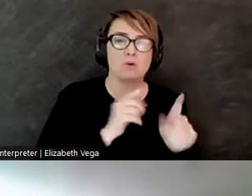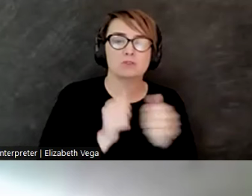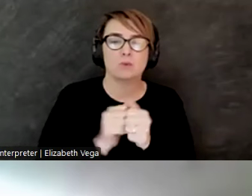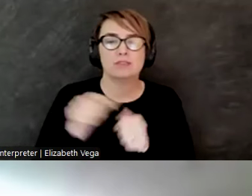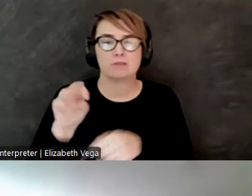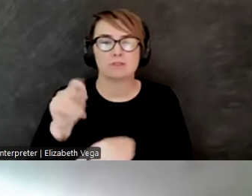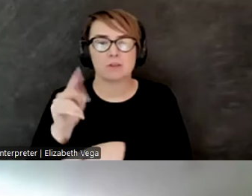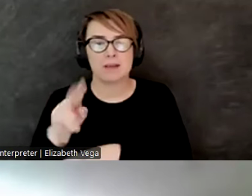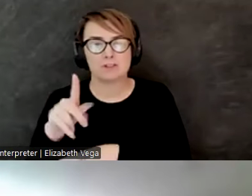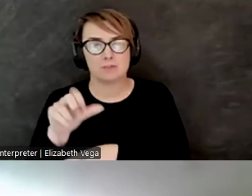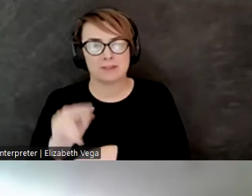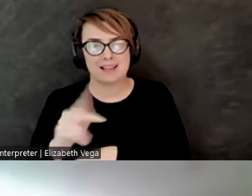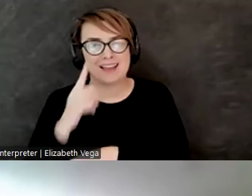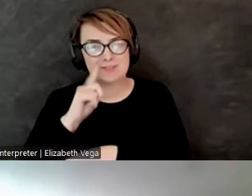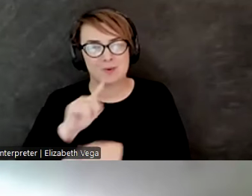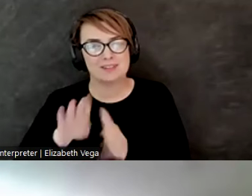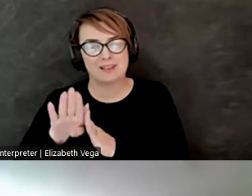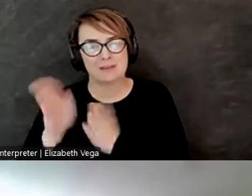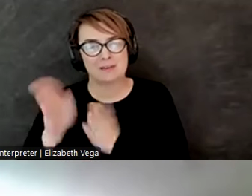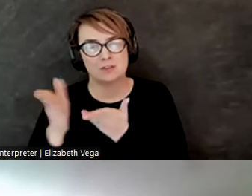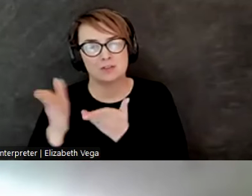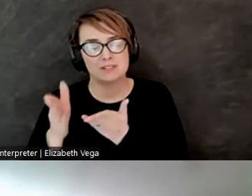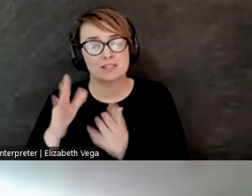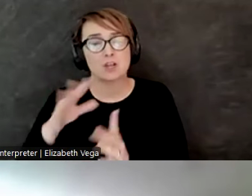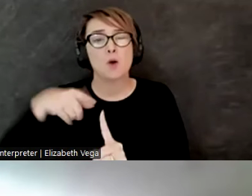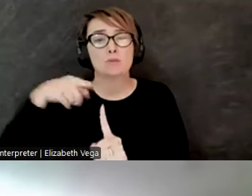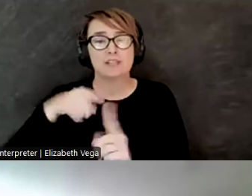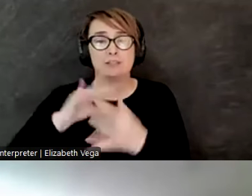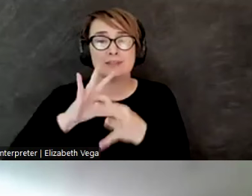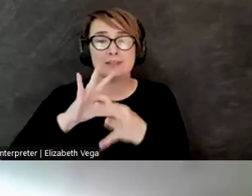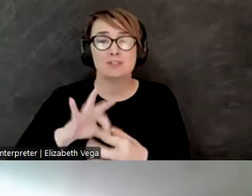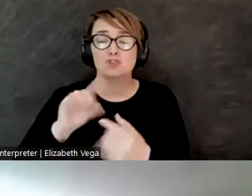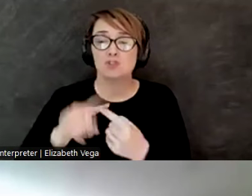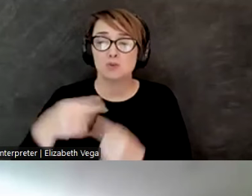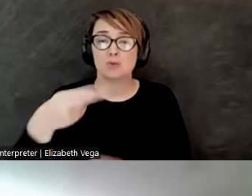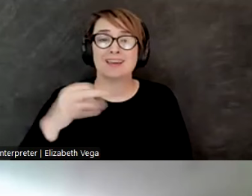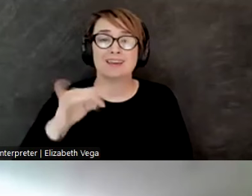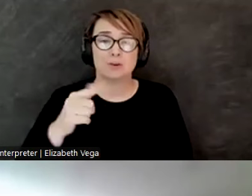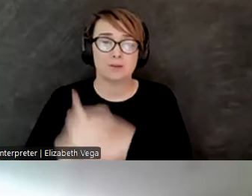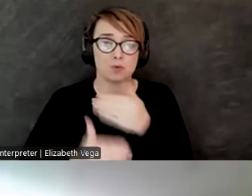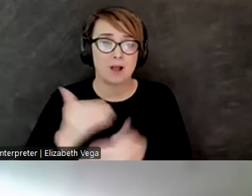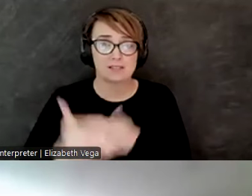Services, especially in relation to the hearing process. So Fernando, please go ahead.